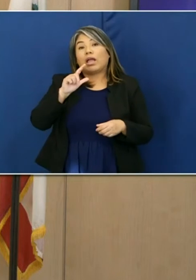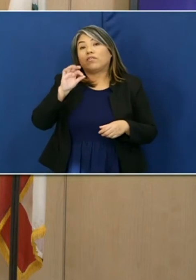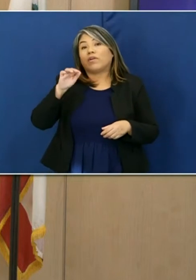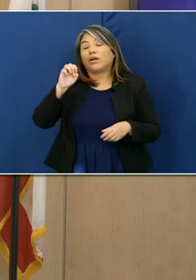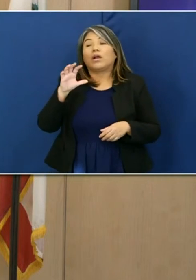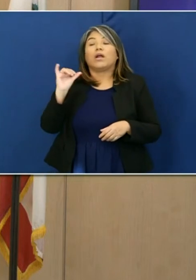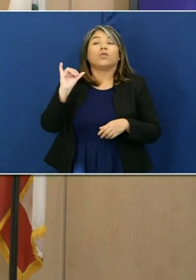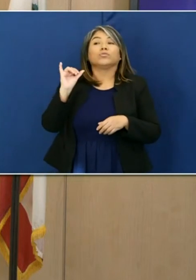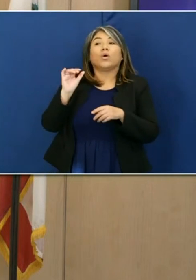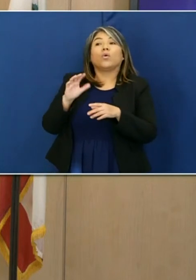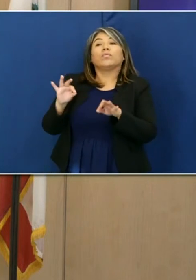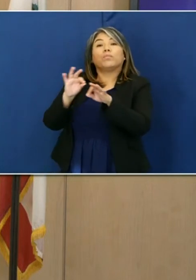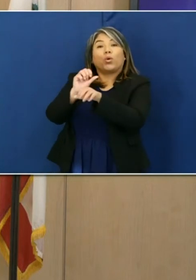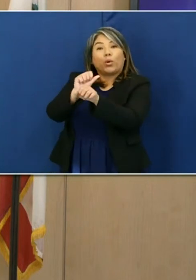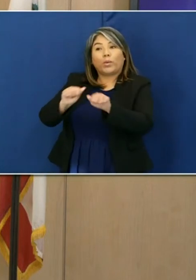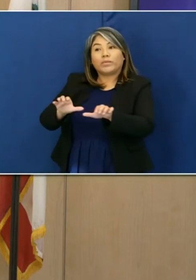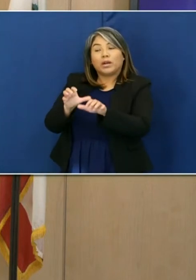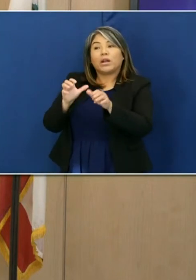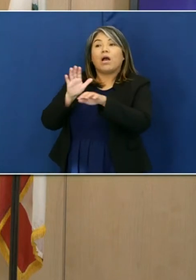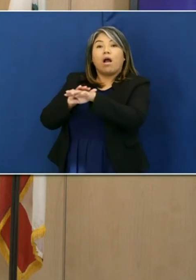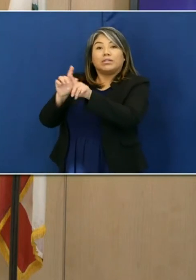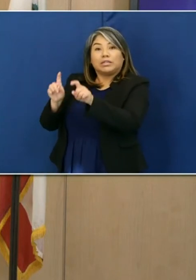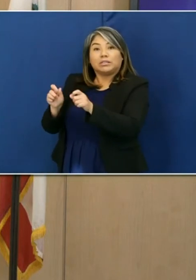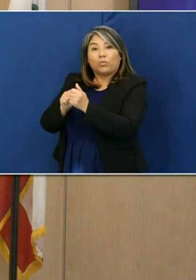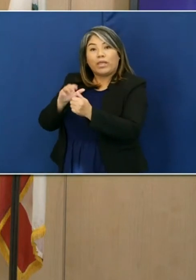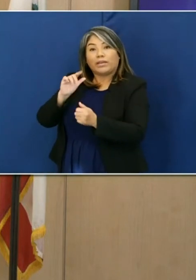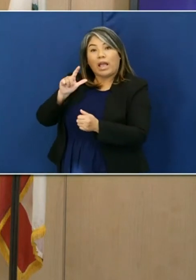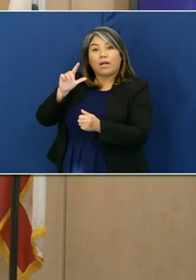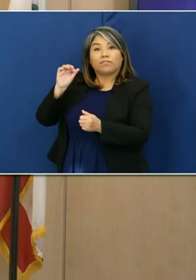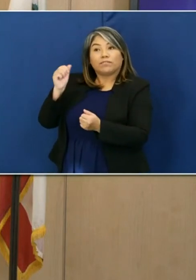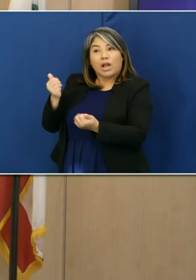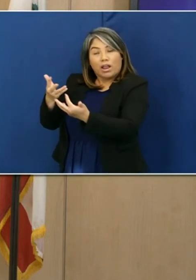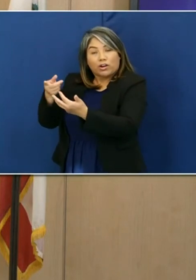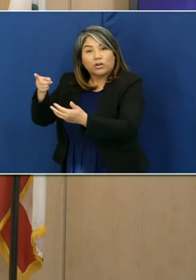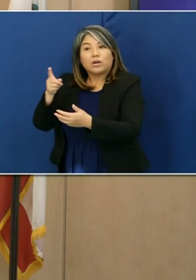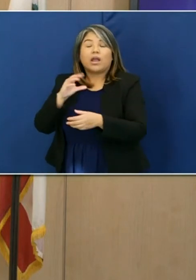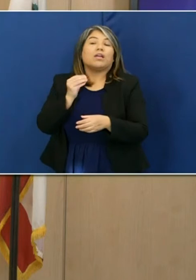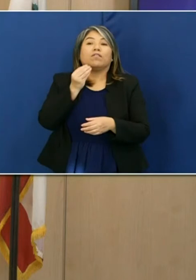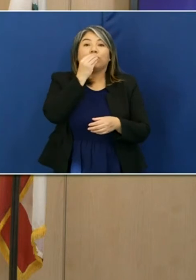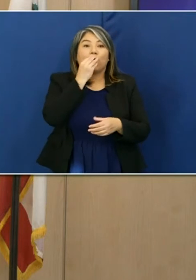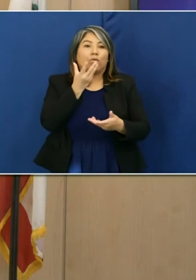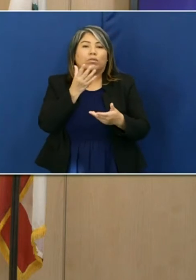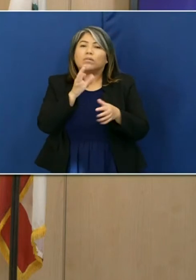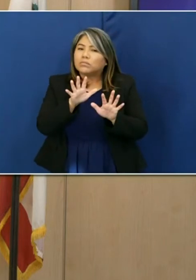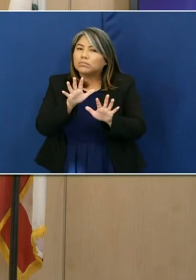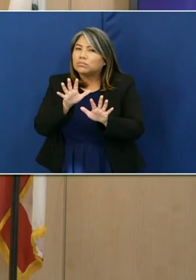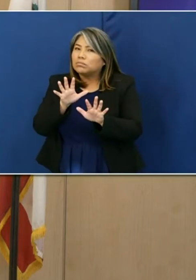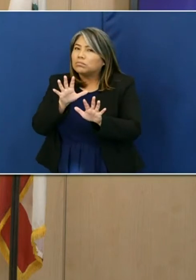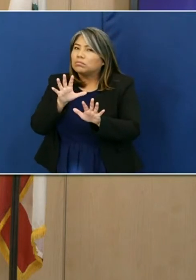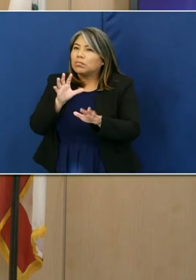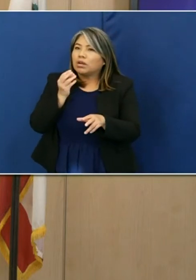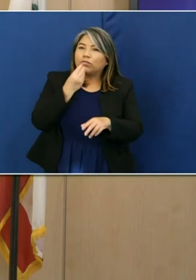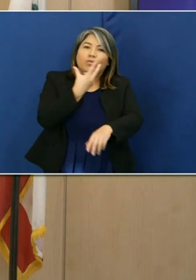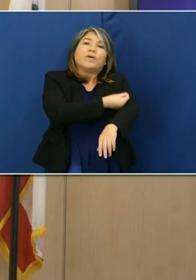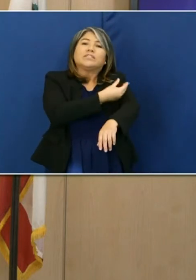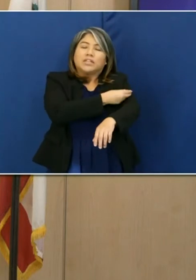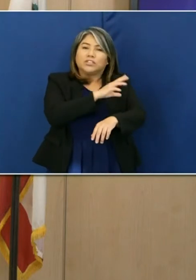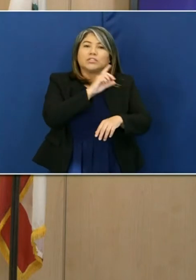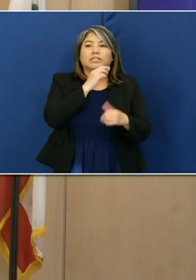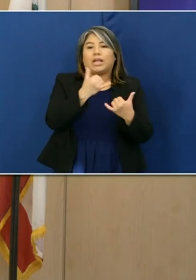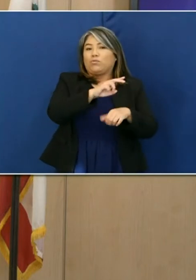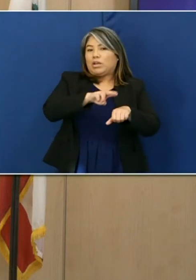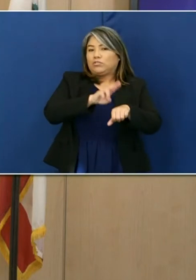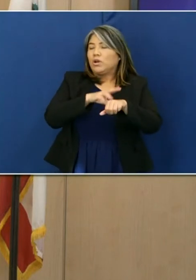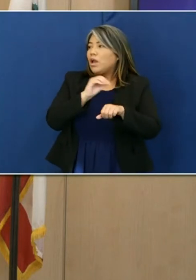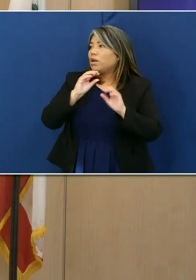with CAL FIRE on testing and then also flu vaccinations is now natural. Working with them in the unincorporated area, and now